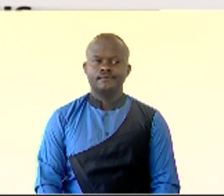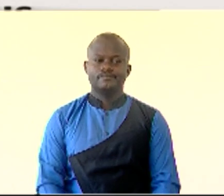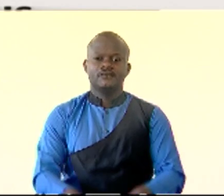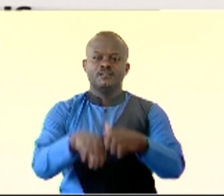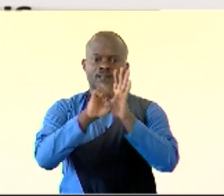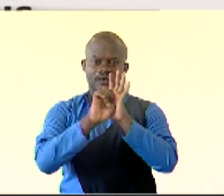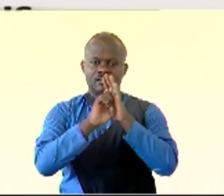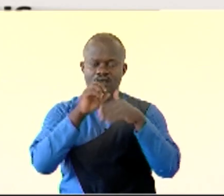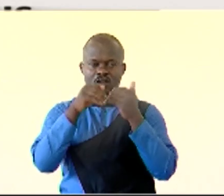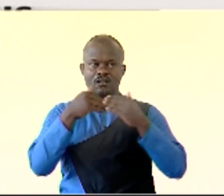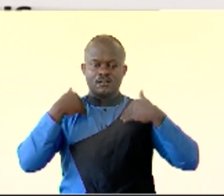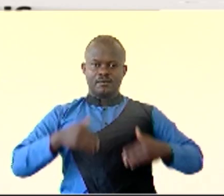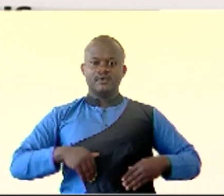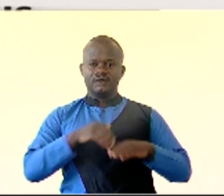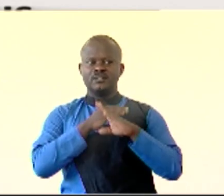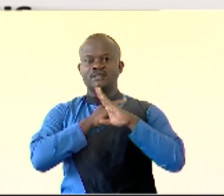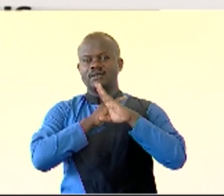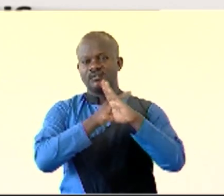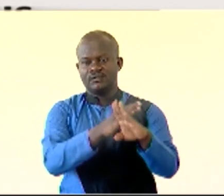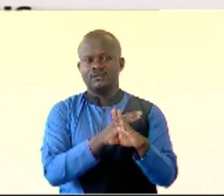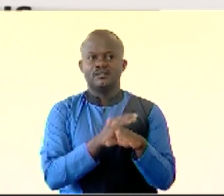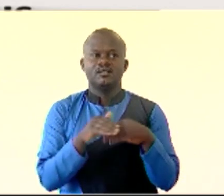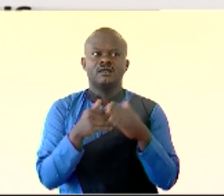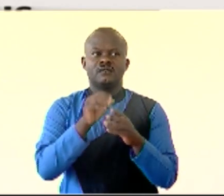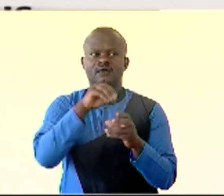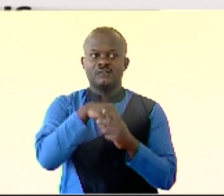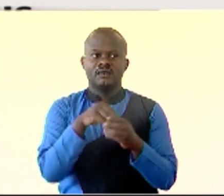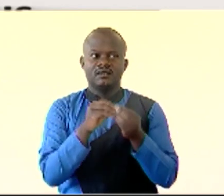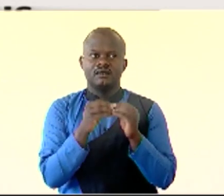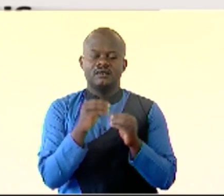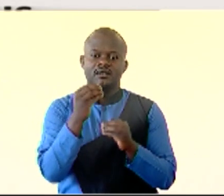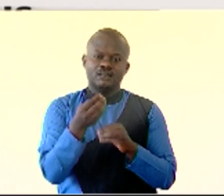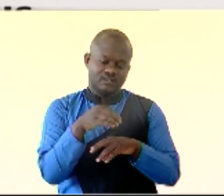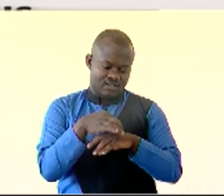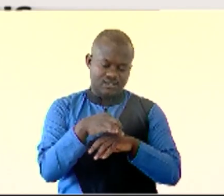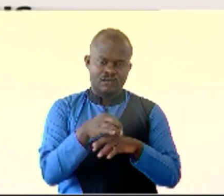Examples of the body defense mechanism includes, as I mentioned it, number one is the skin.